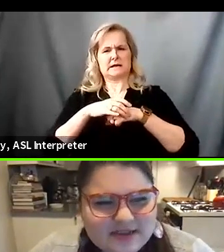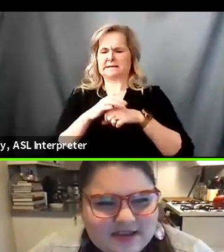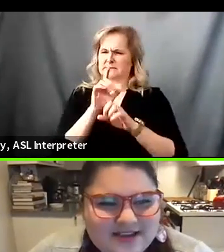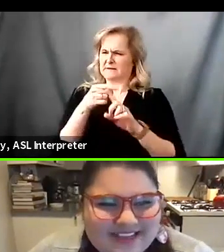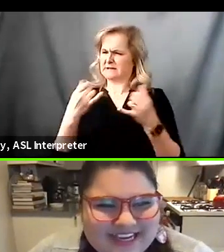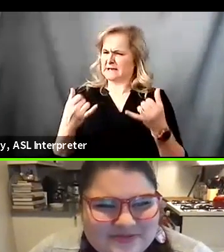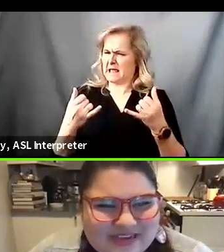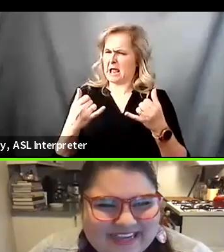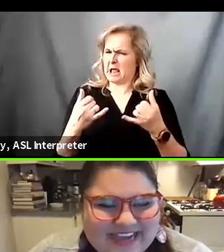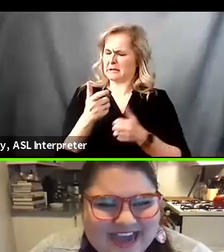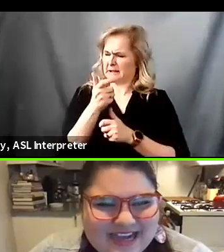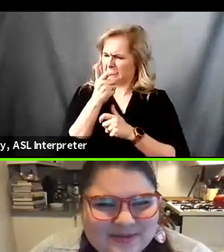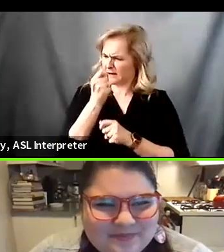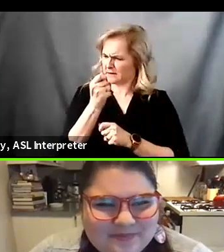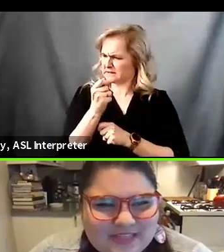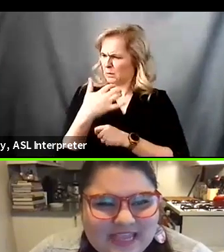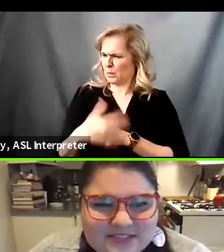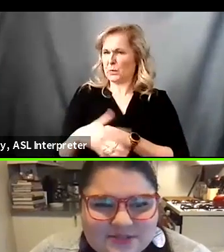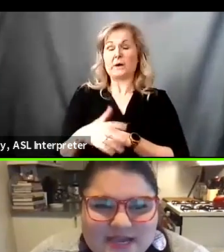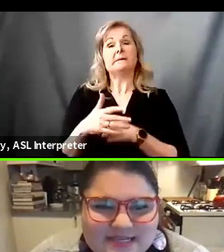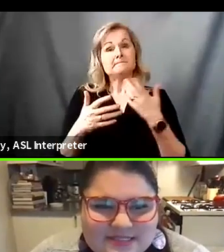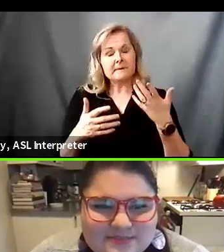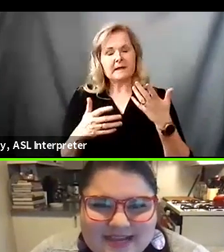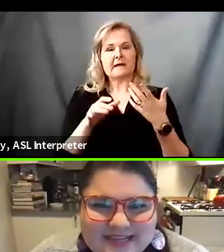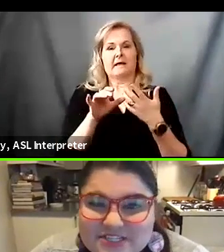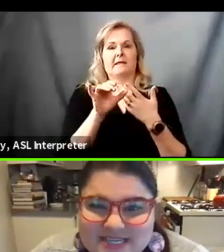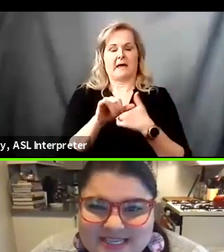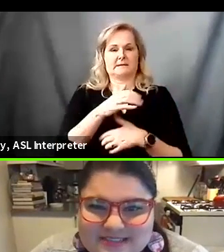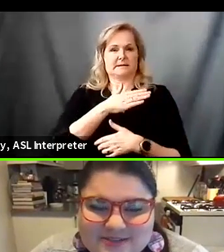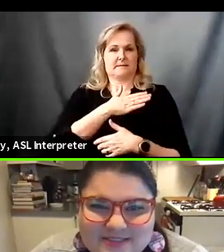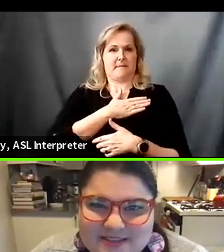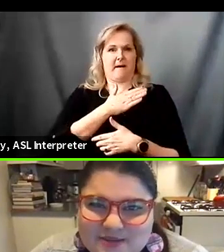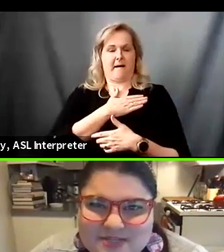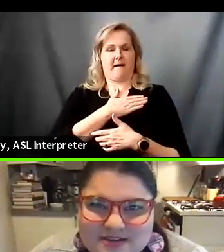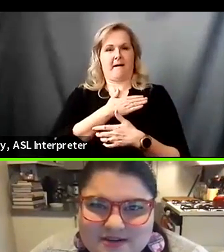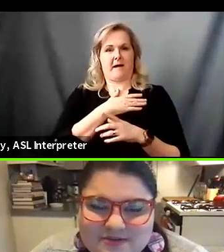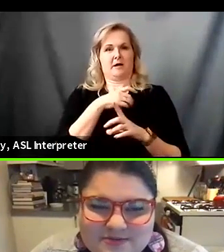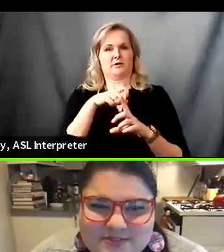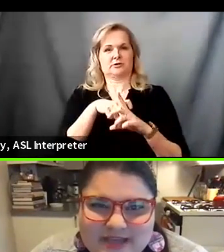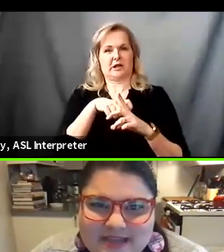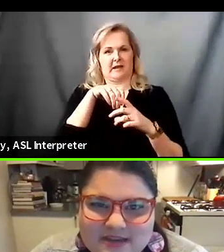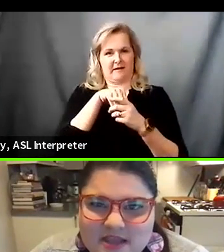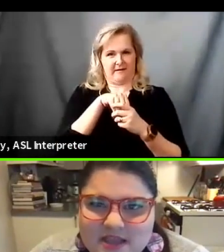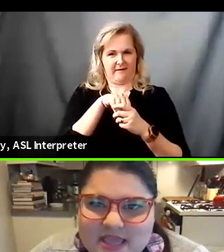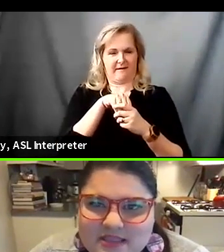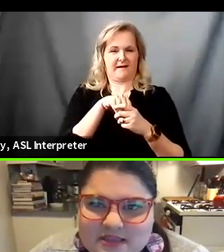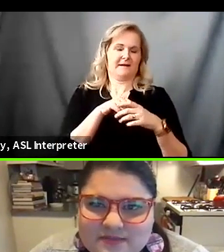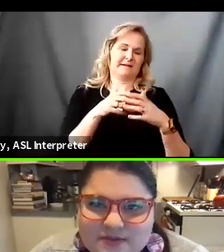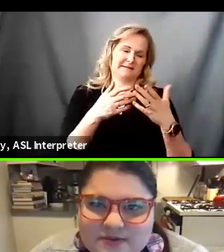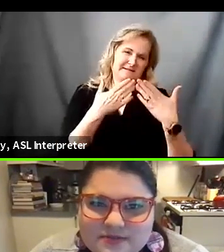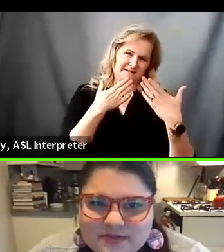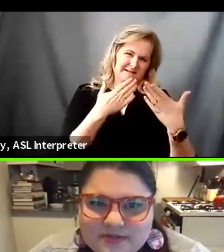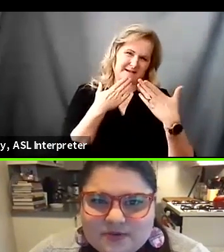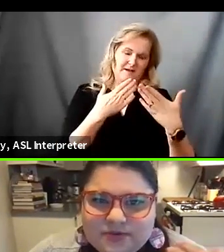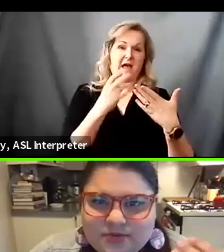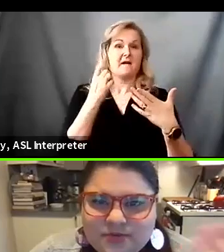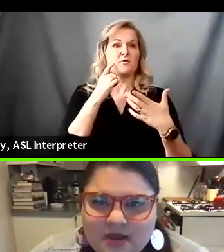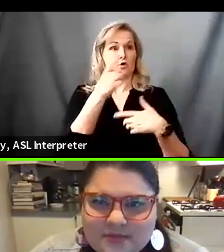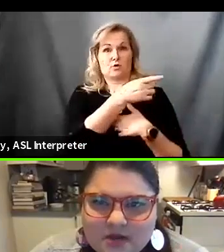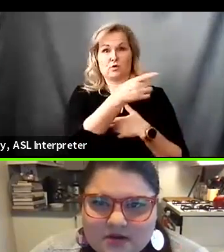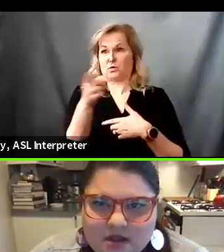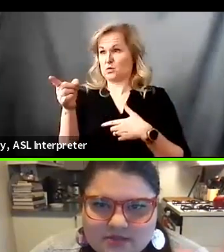interesting. Anyway, yeah, so that is my check-in. So thank you, Mado, for that. And then for those of you